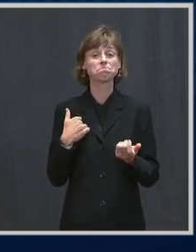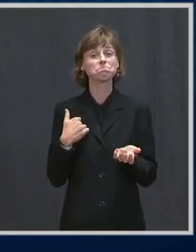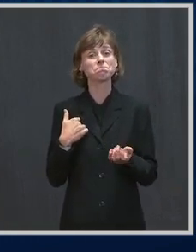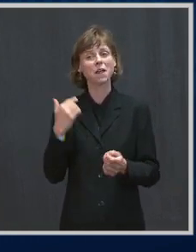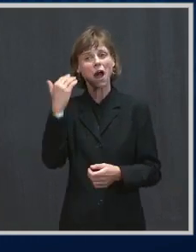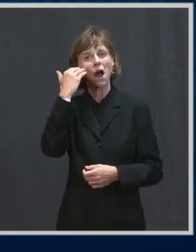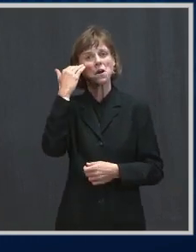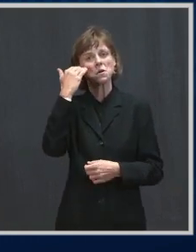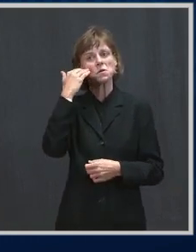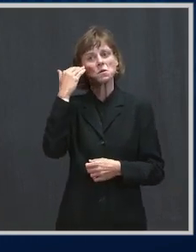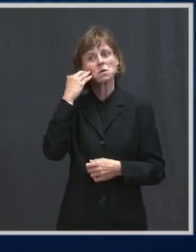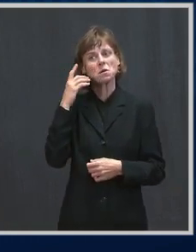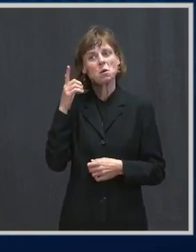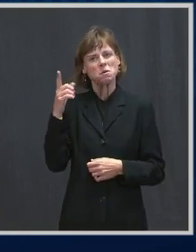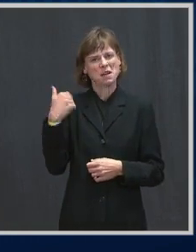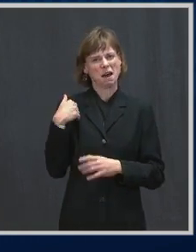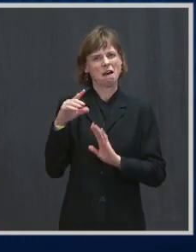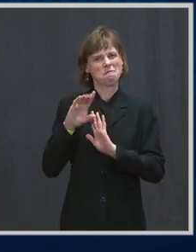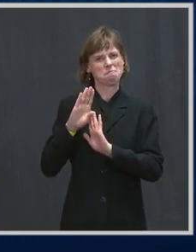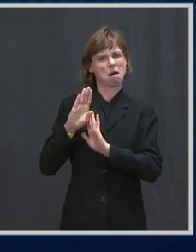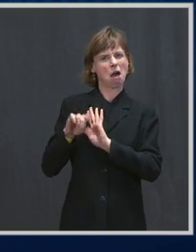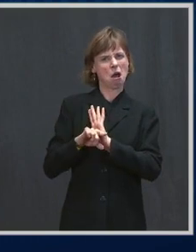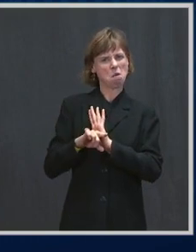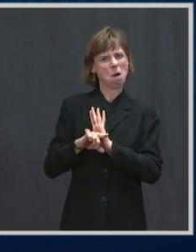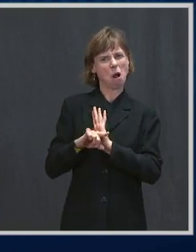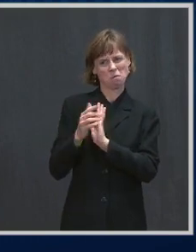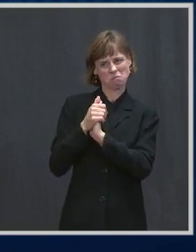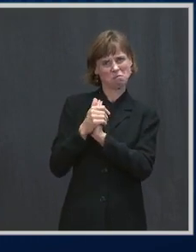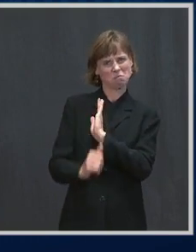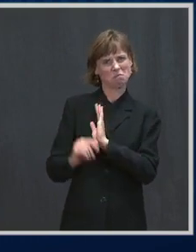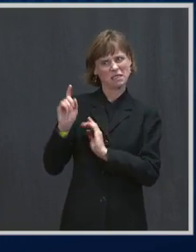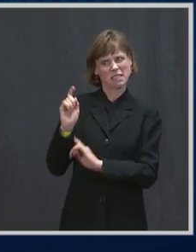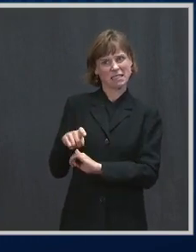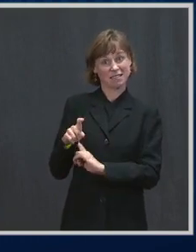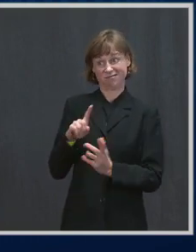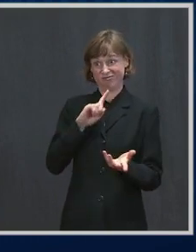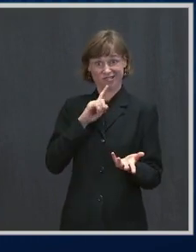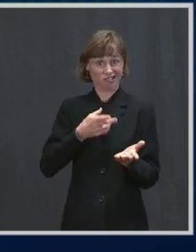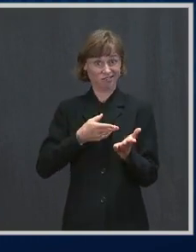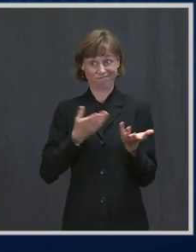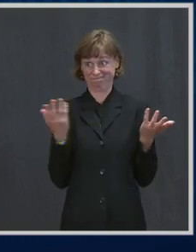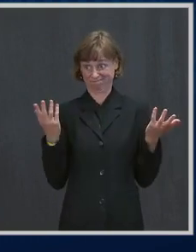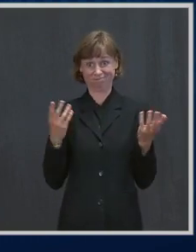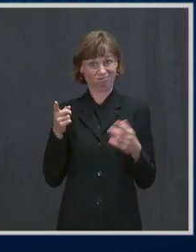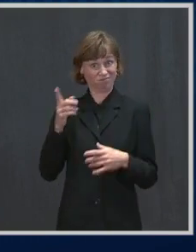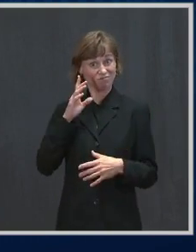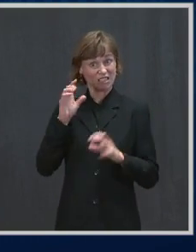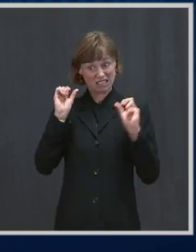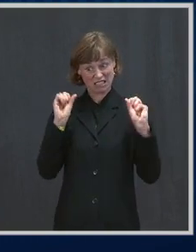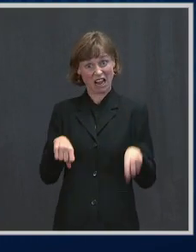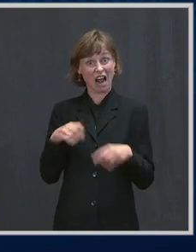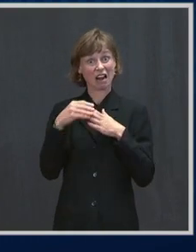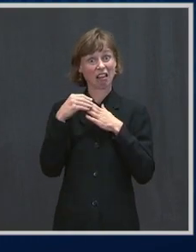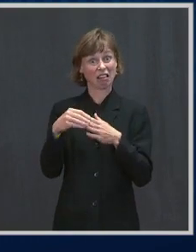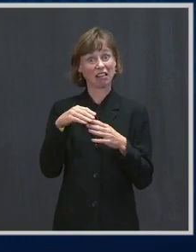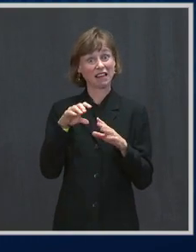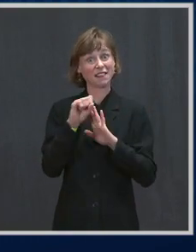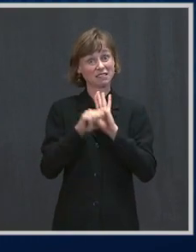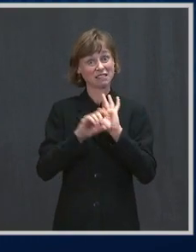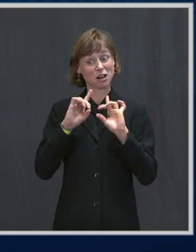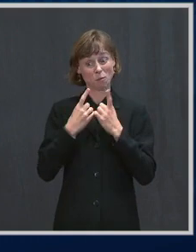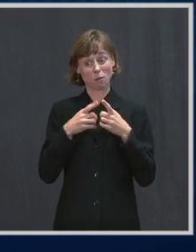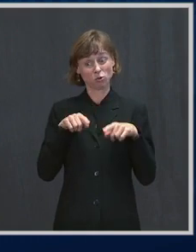I know that he has the background and the capacity needed to, quite frankly, lead the State Department at a critical